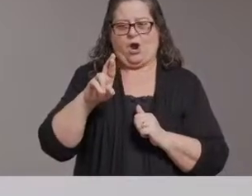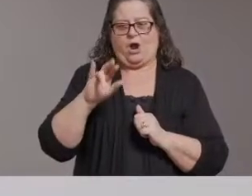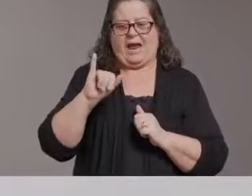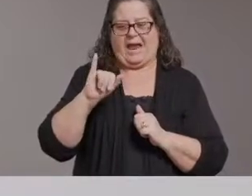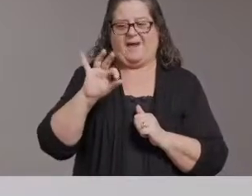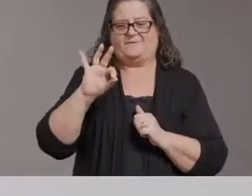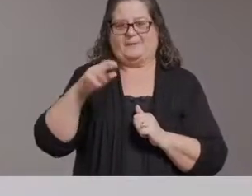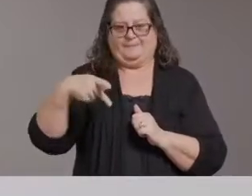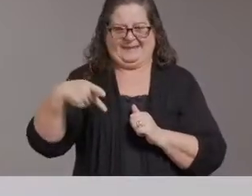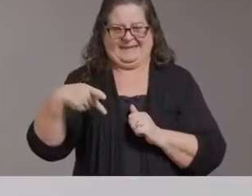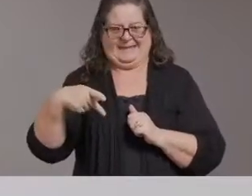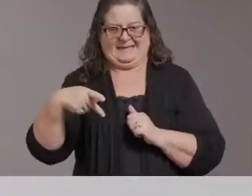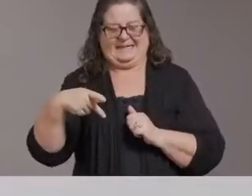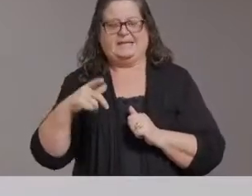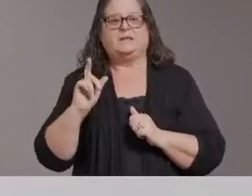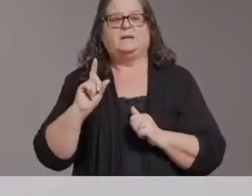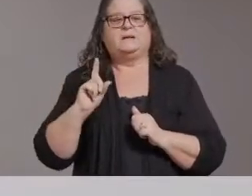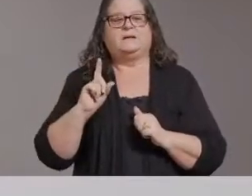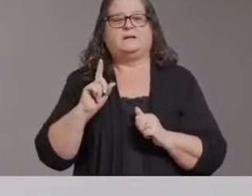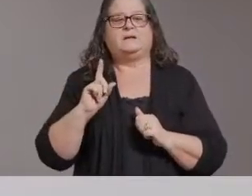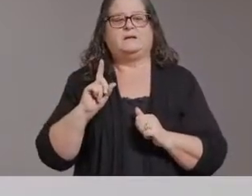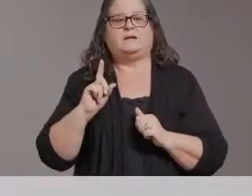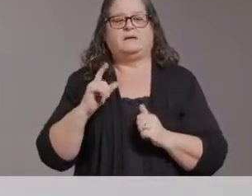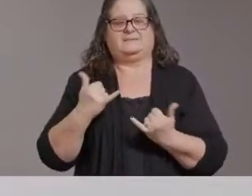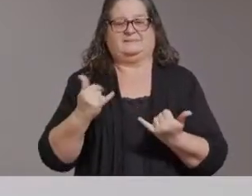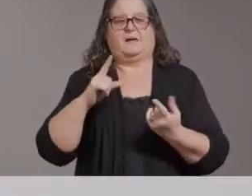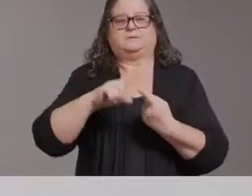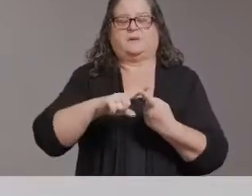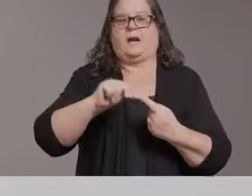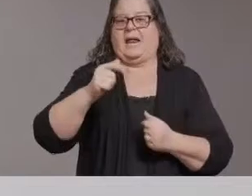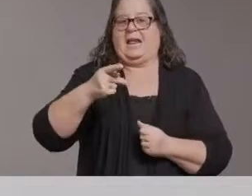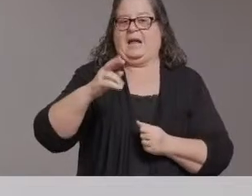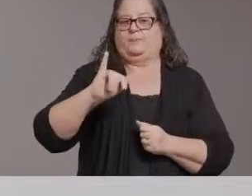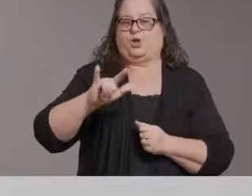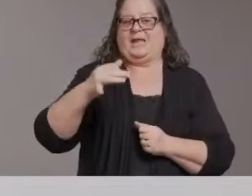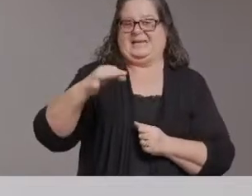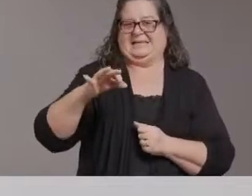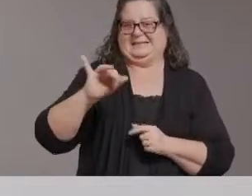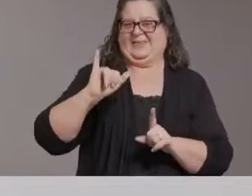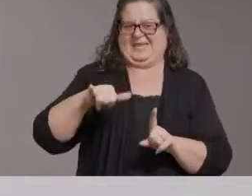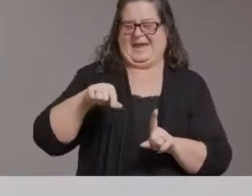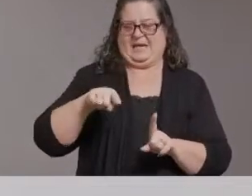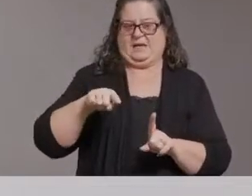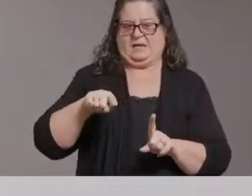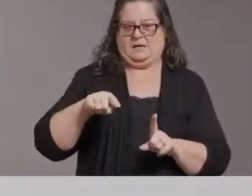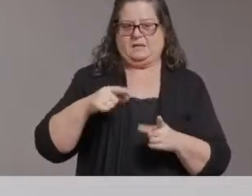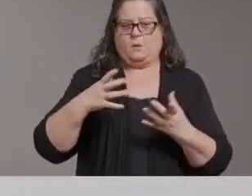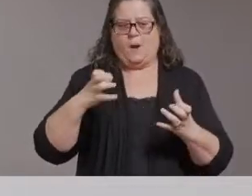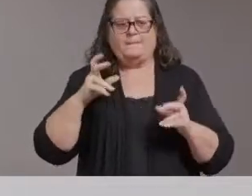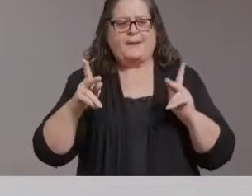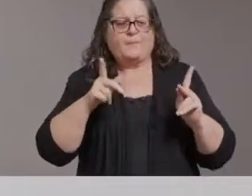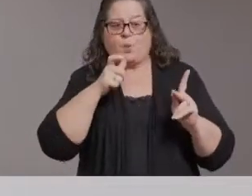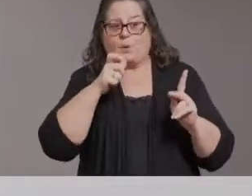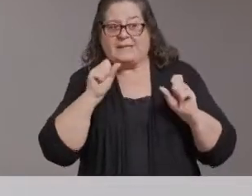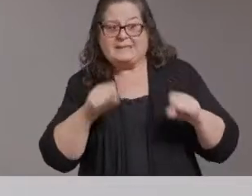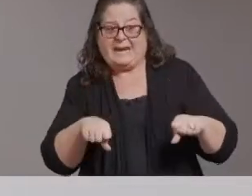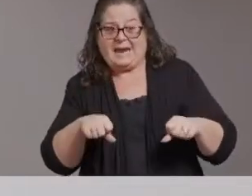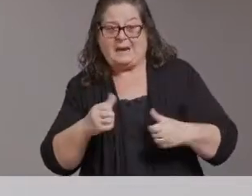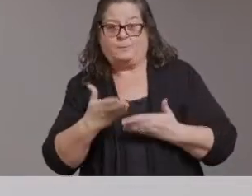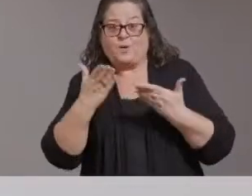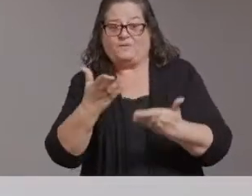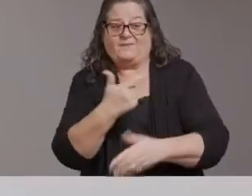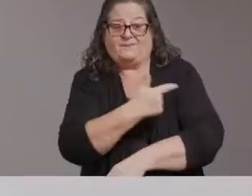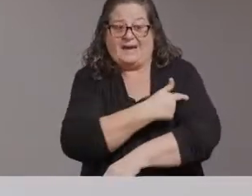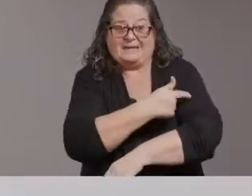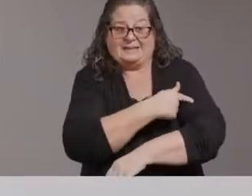that people can apply for. So that's one process. That's where we're looking for people who can provide vaccination services out in the